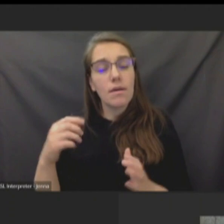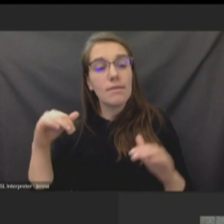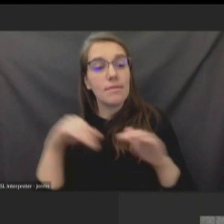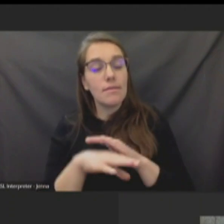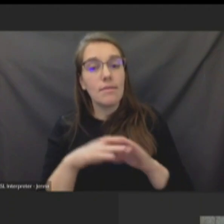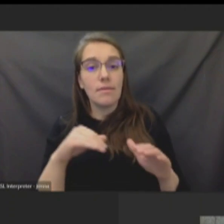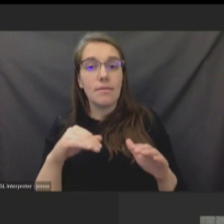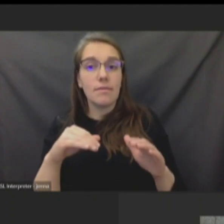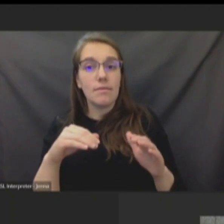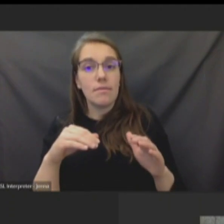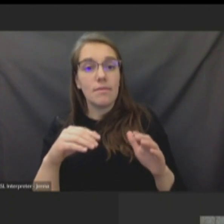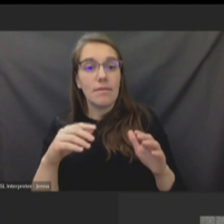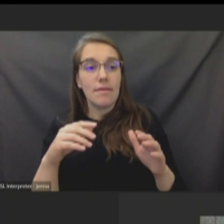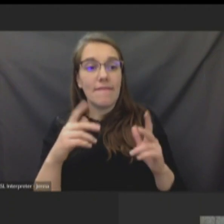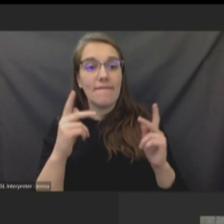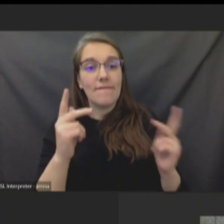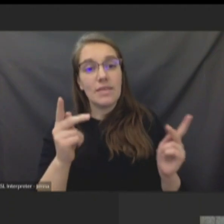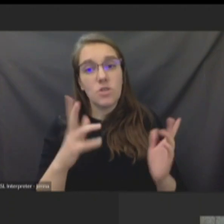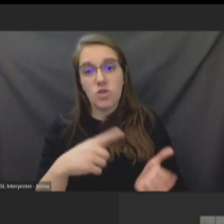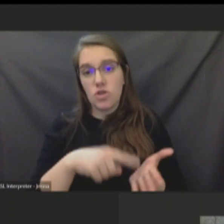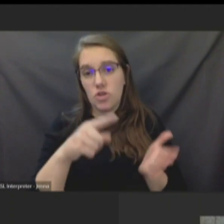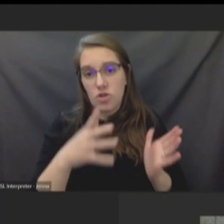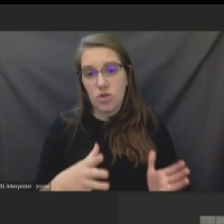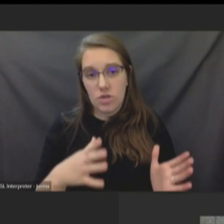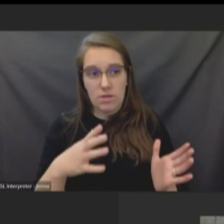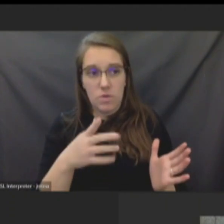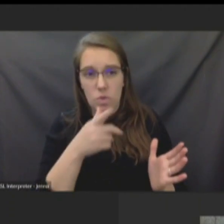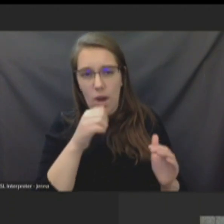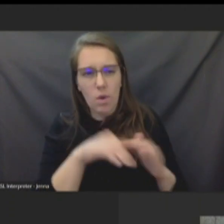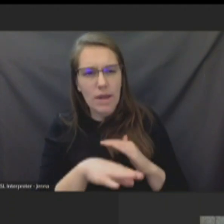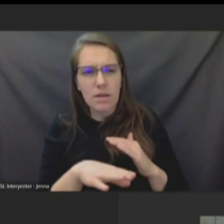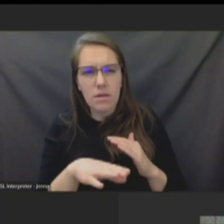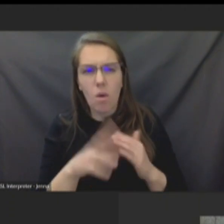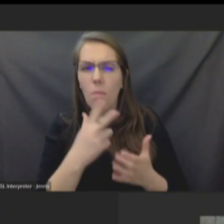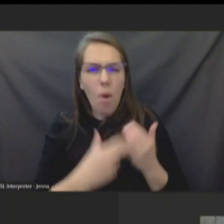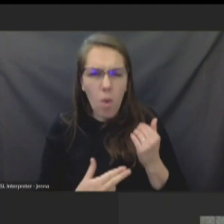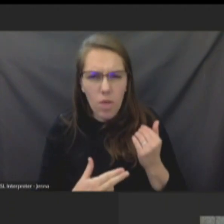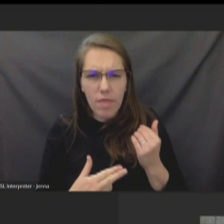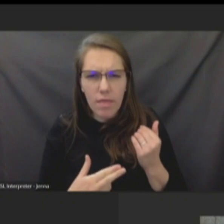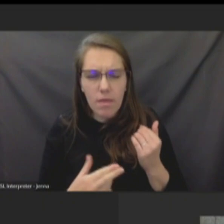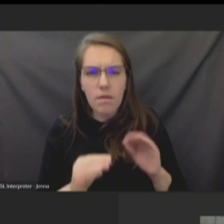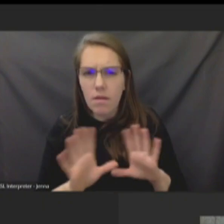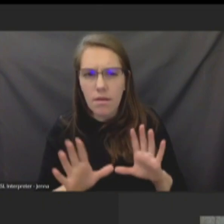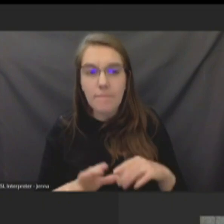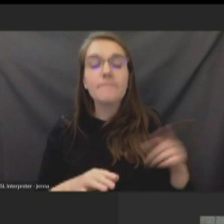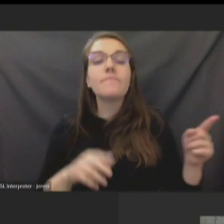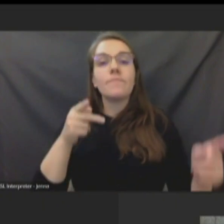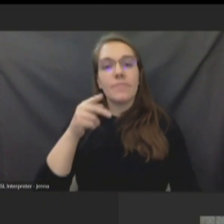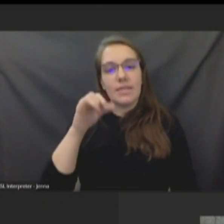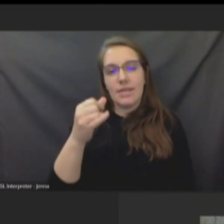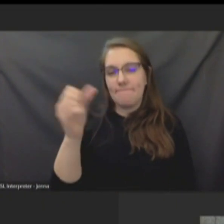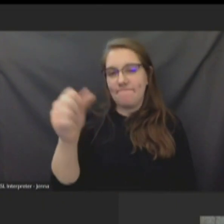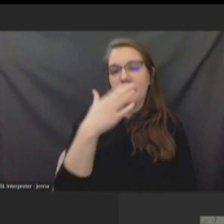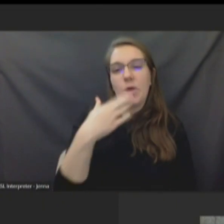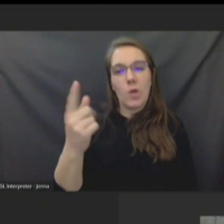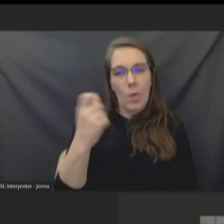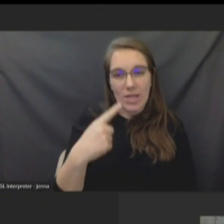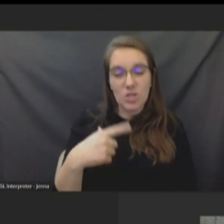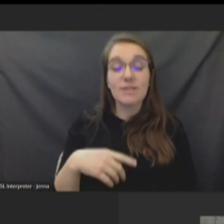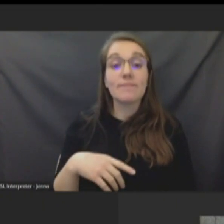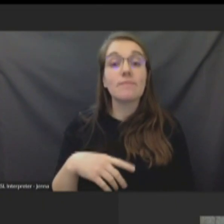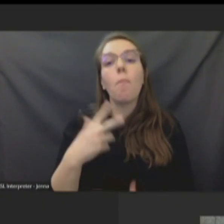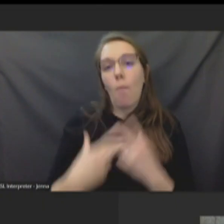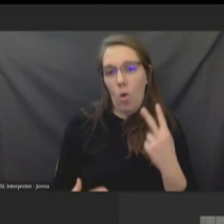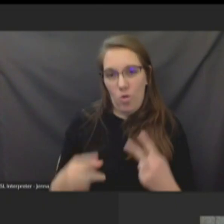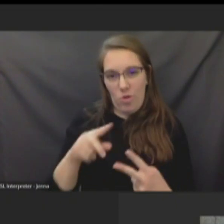patrons coming into their establishments, or both? That's a great question, and the answer is